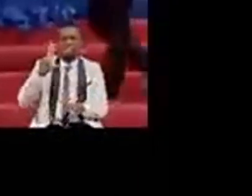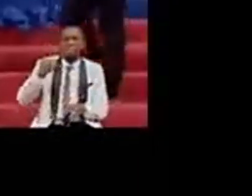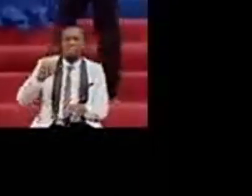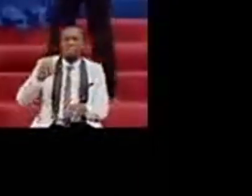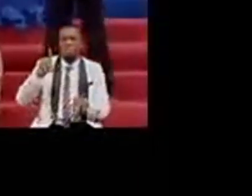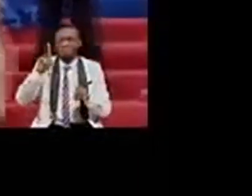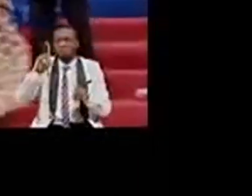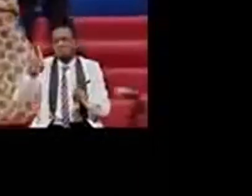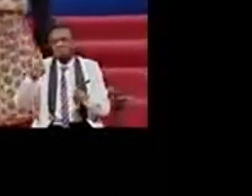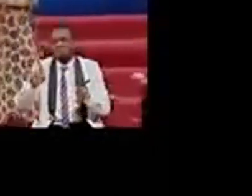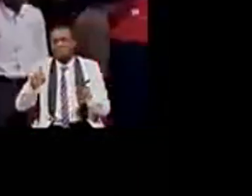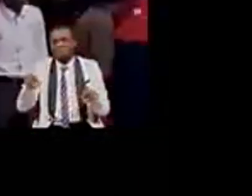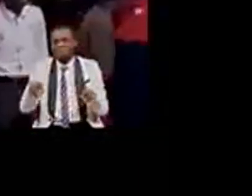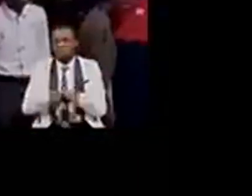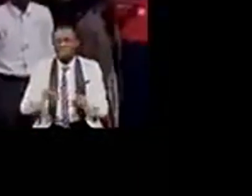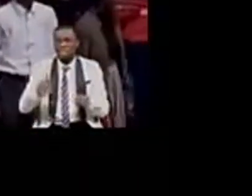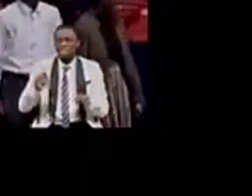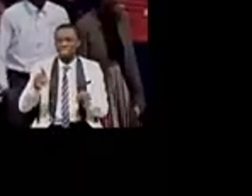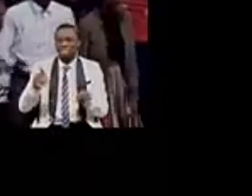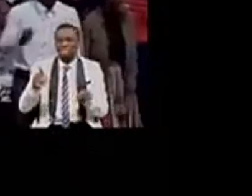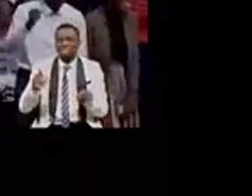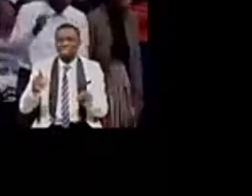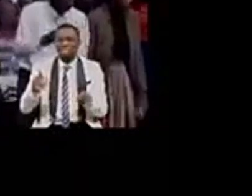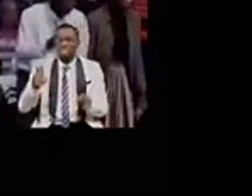God is great.